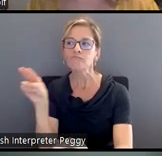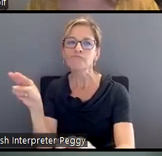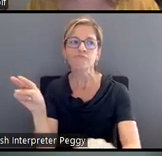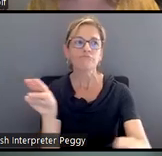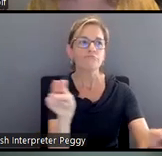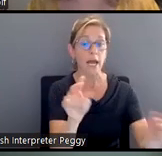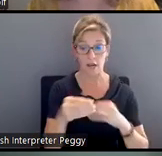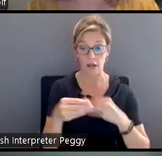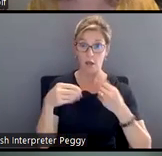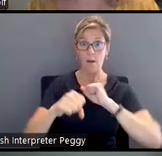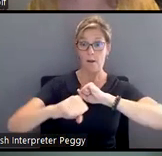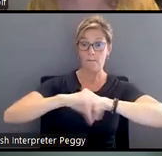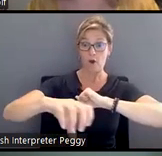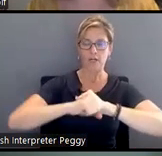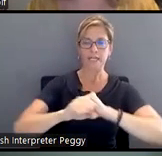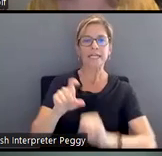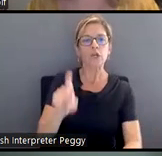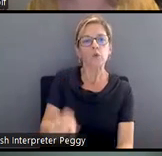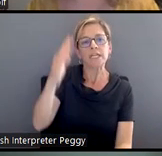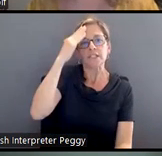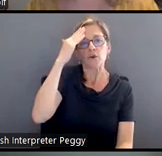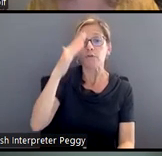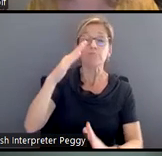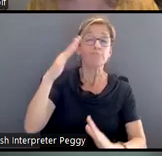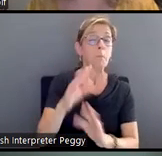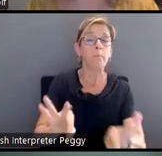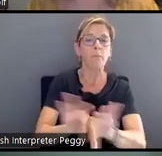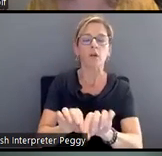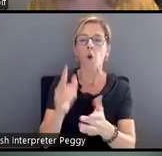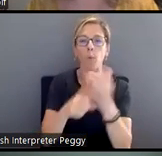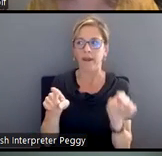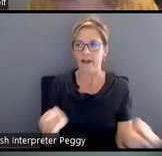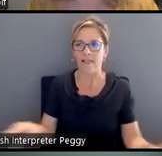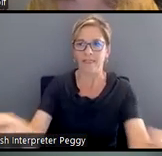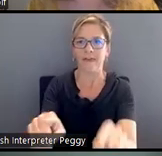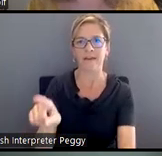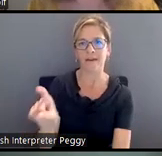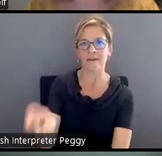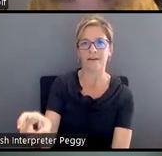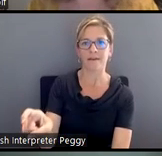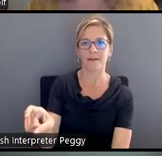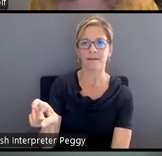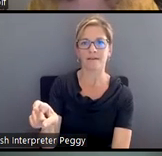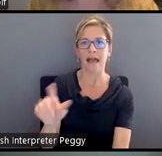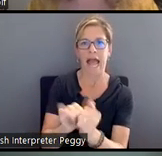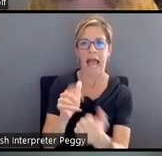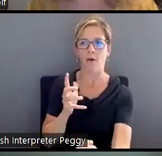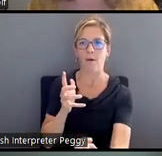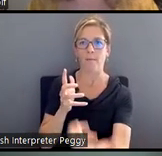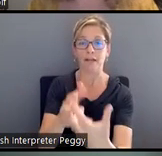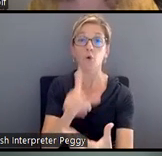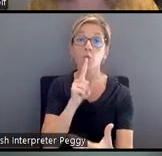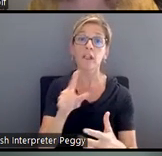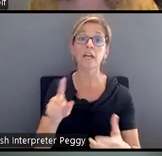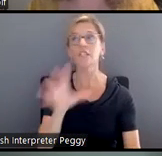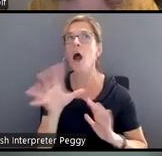what your target audience member needs in order to take action. It's far more listening than